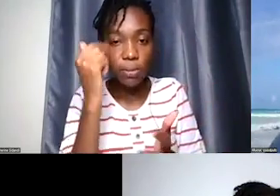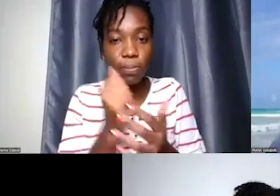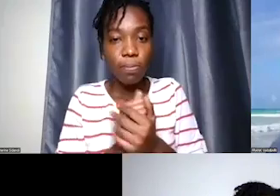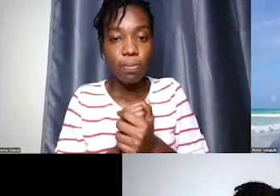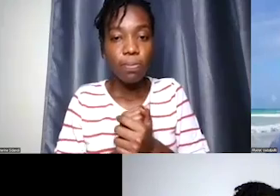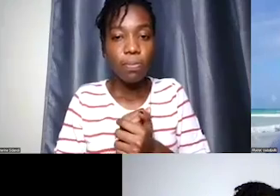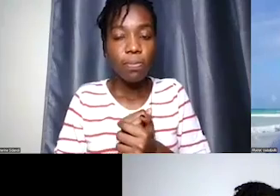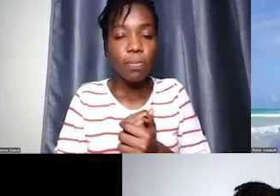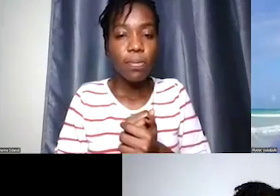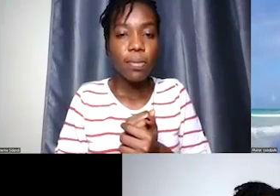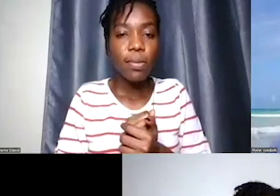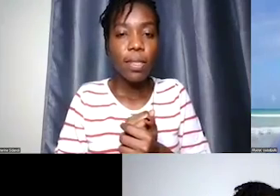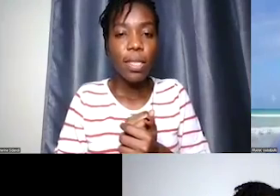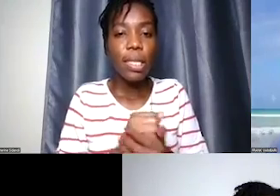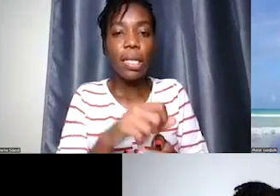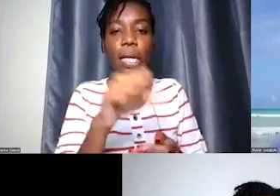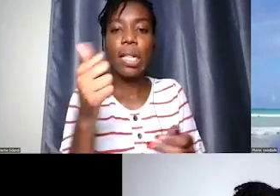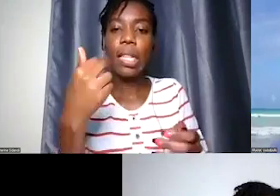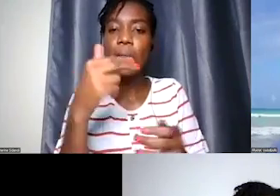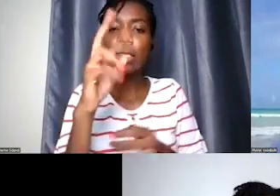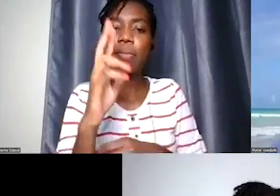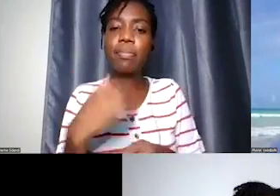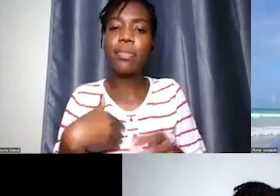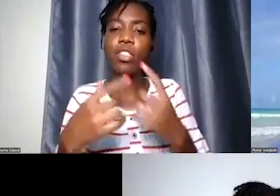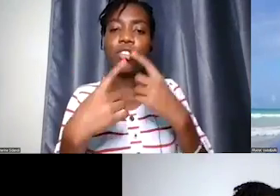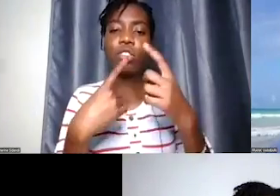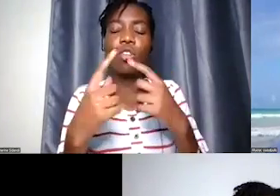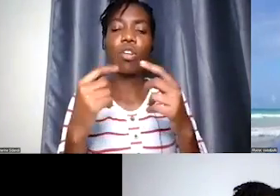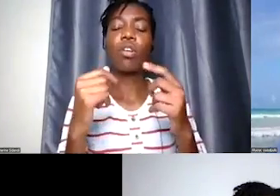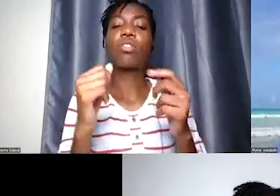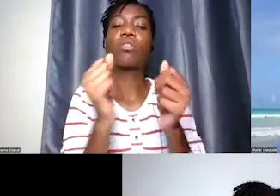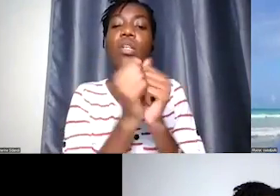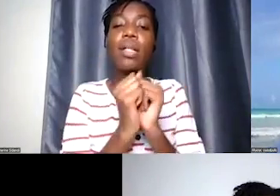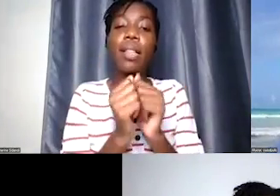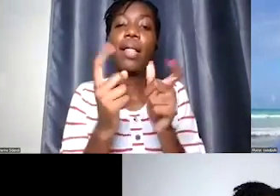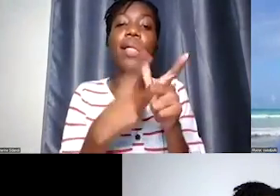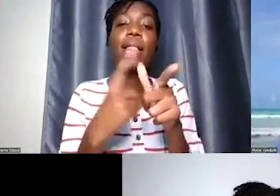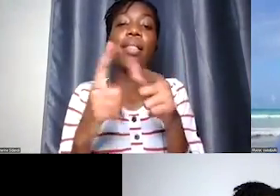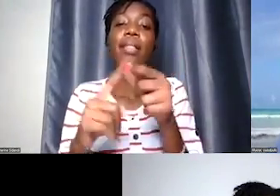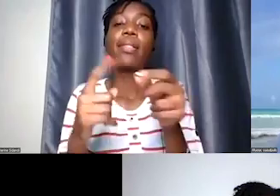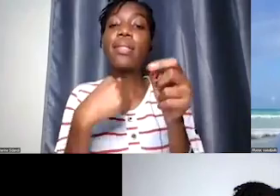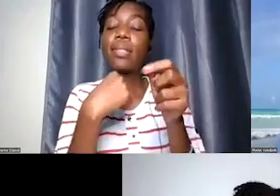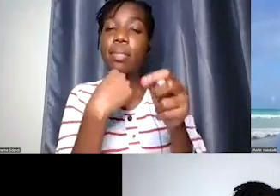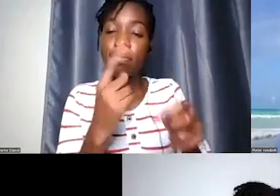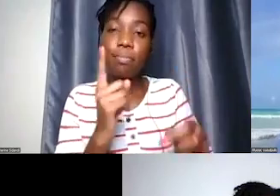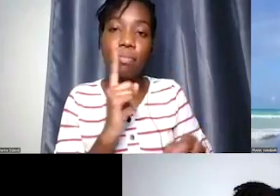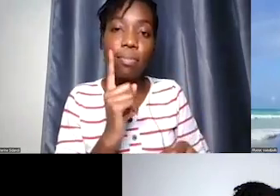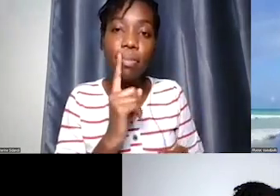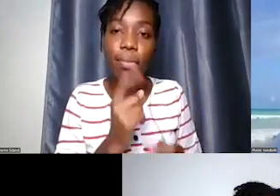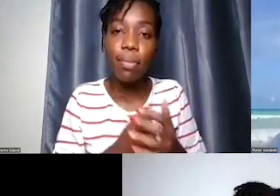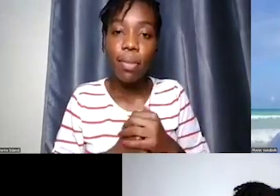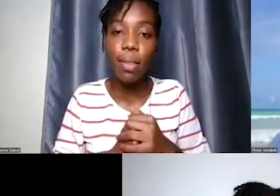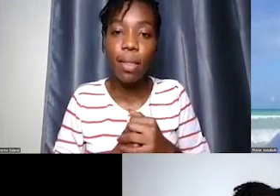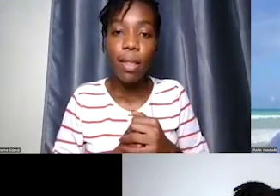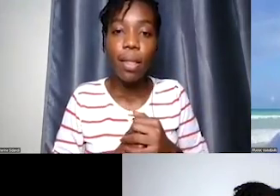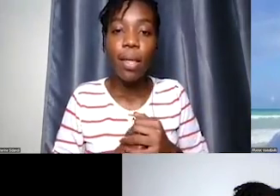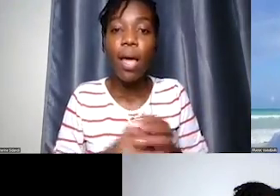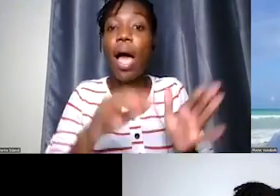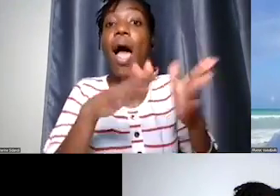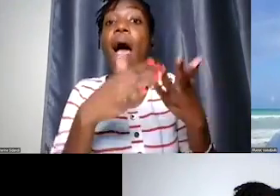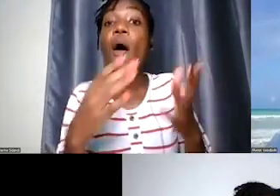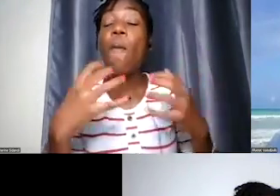to another HR just another day, who is based in Africa. And he said that how the boss has